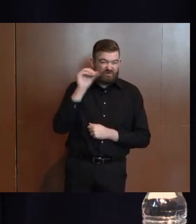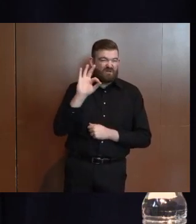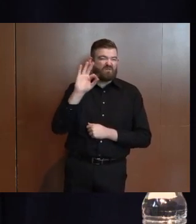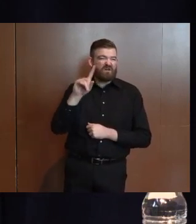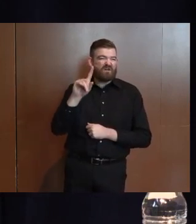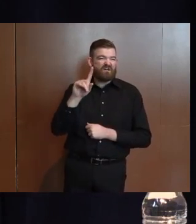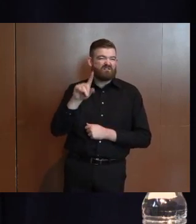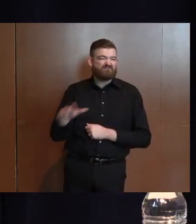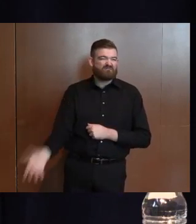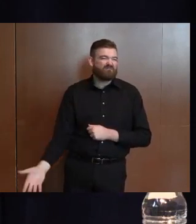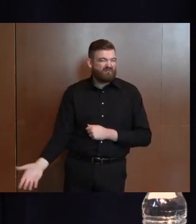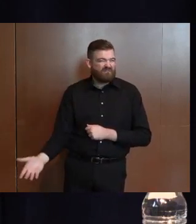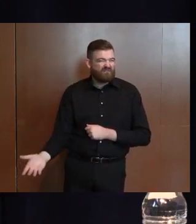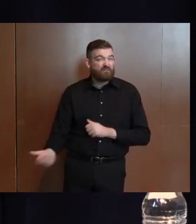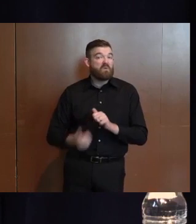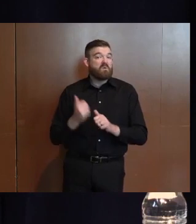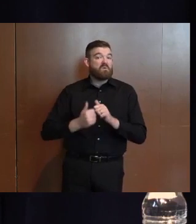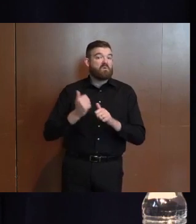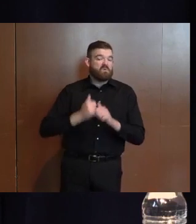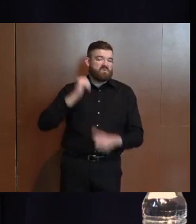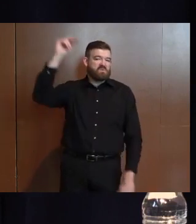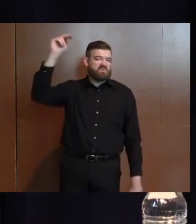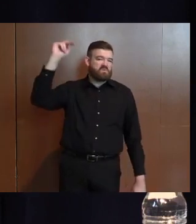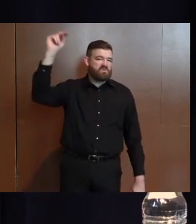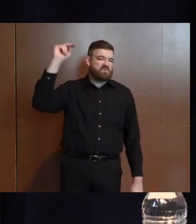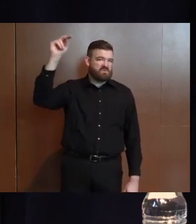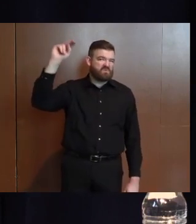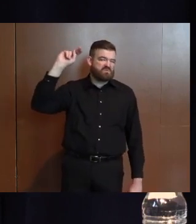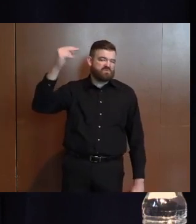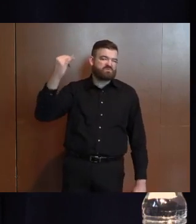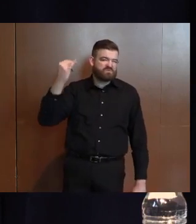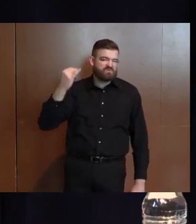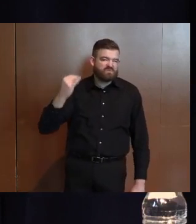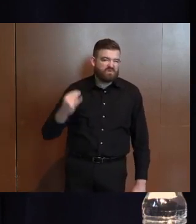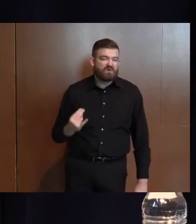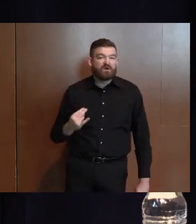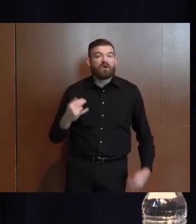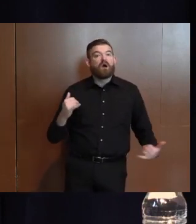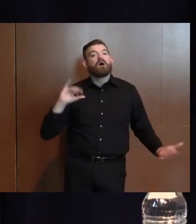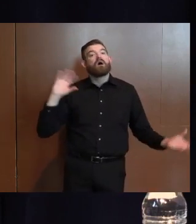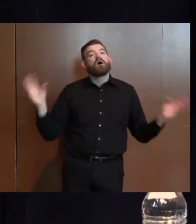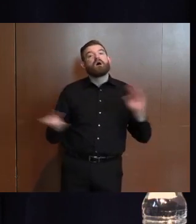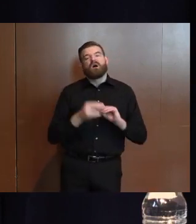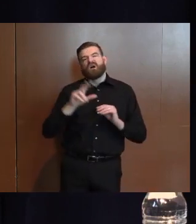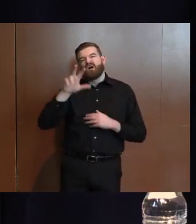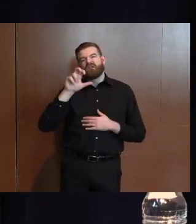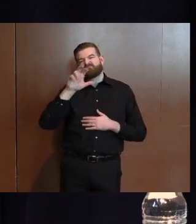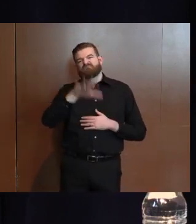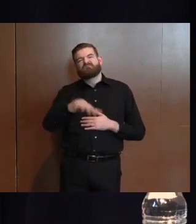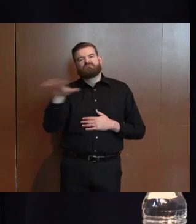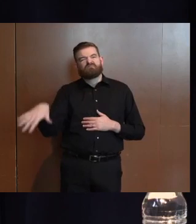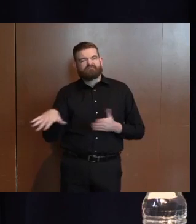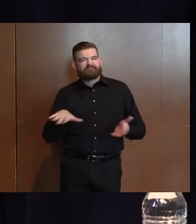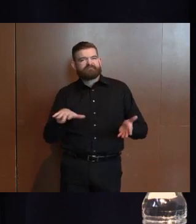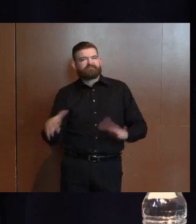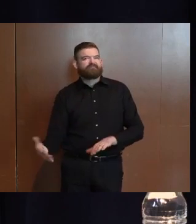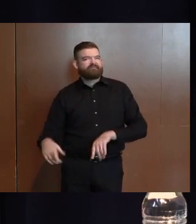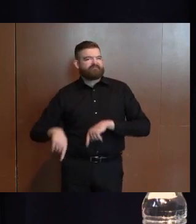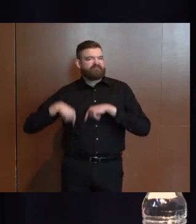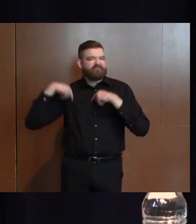in the northern counties, and we now have a total of 355. As the governor